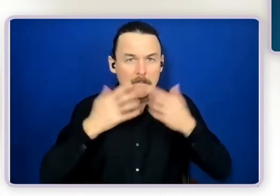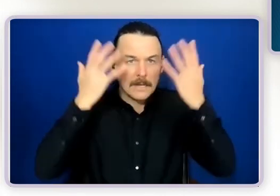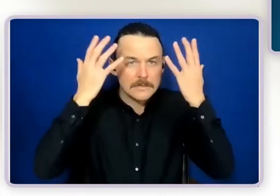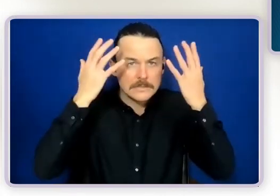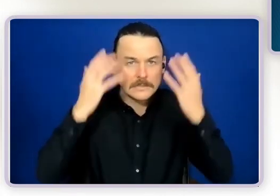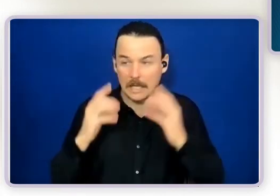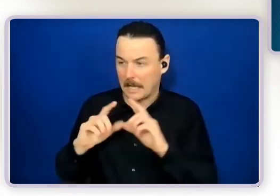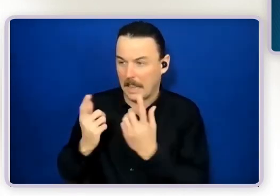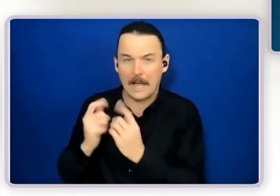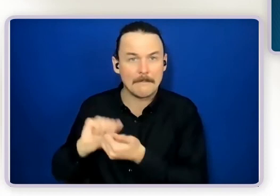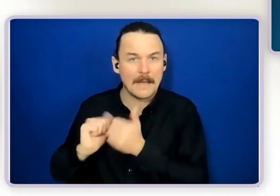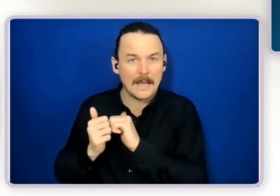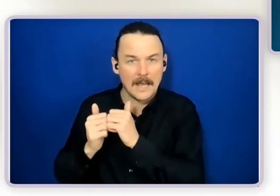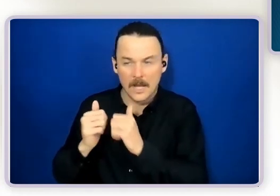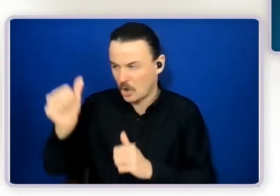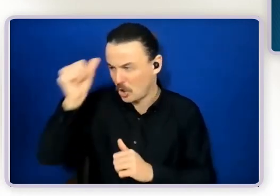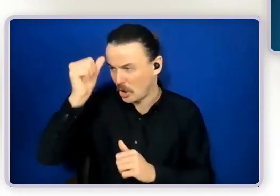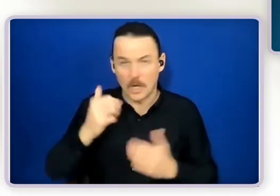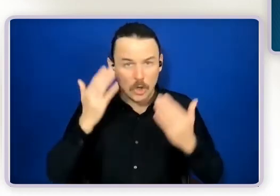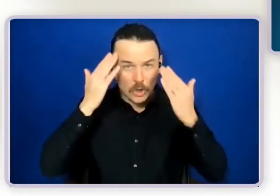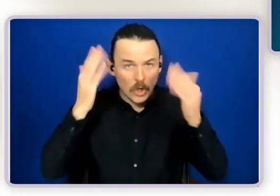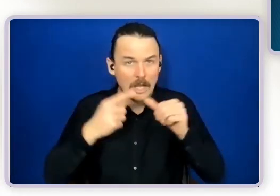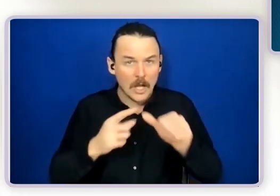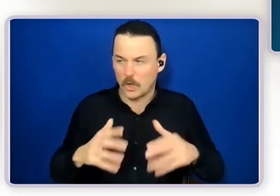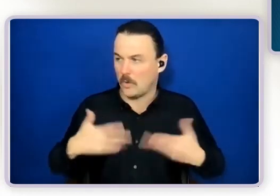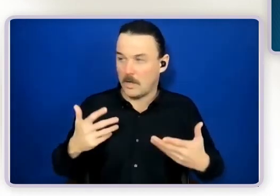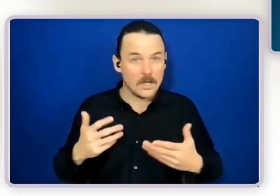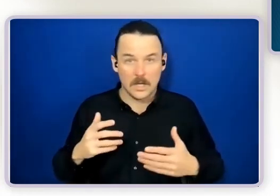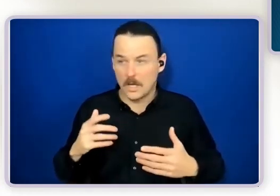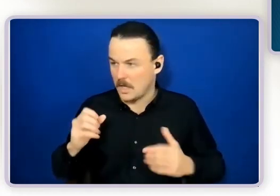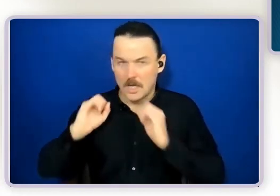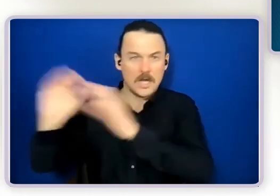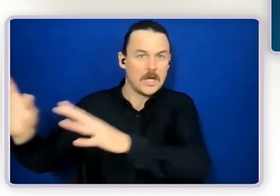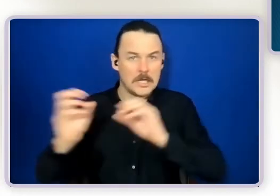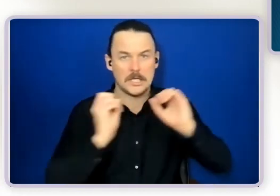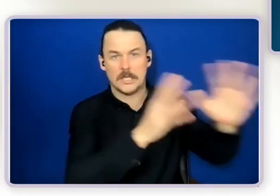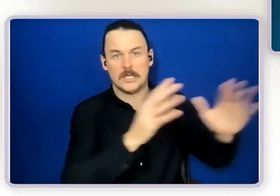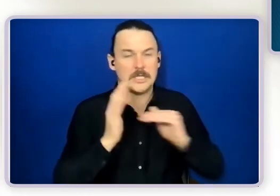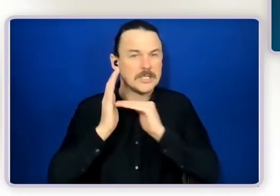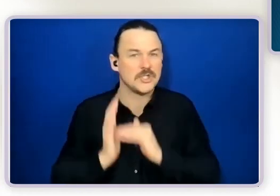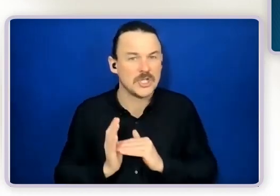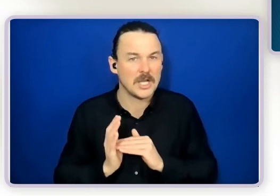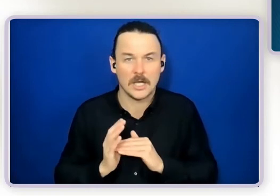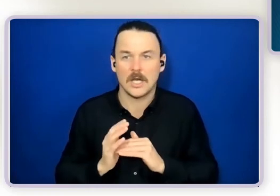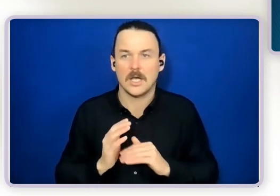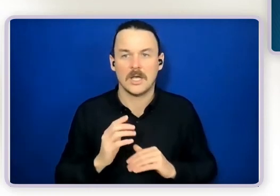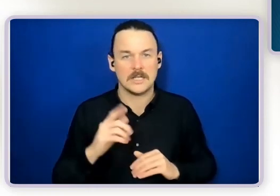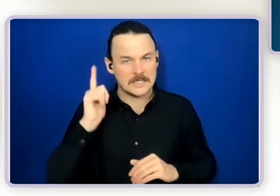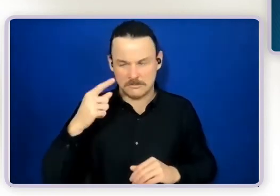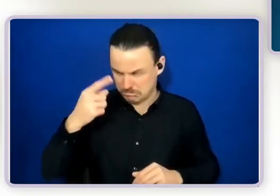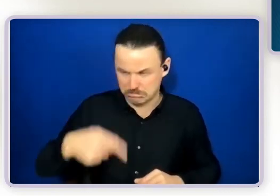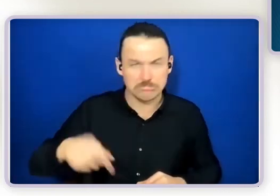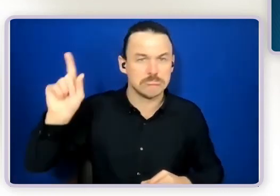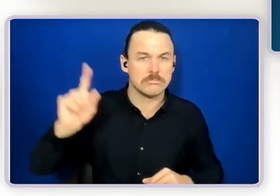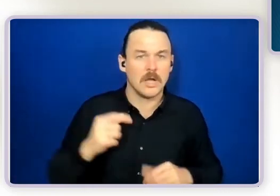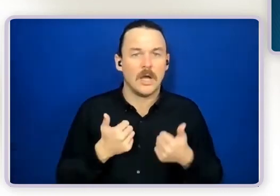know the answers to. And the young man may not be able to articulate that that's the function